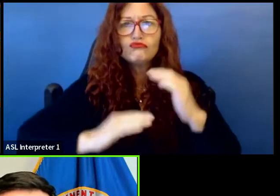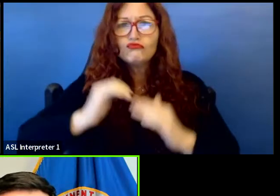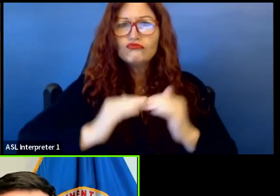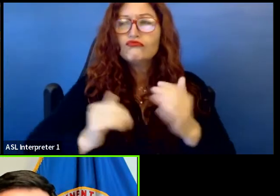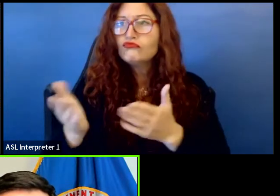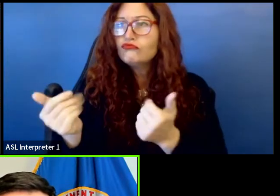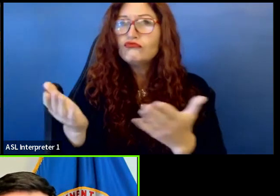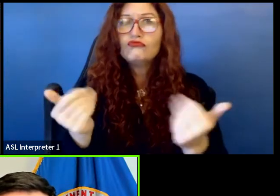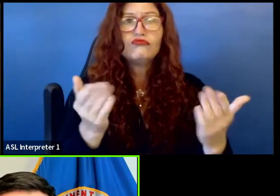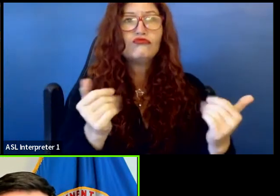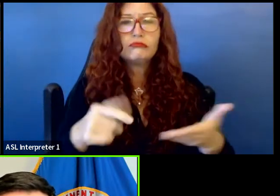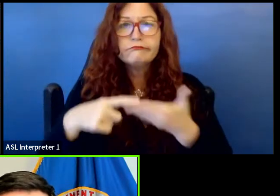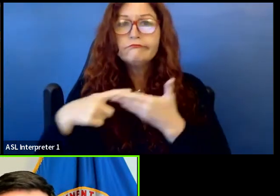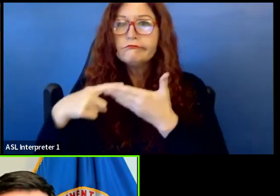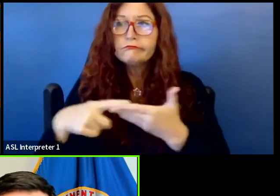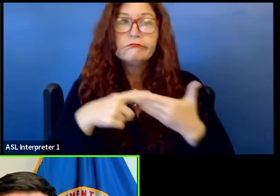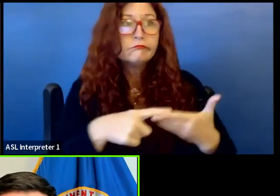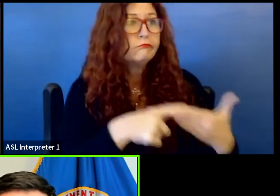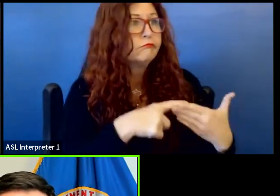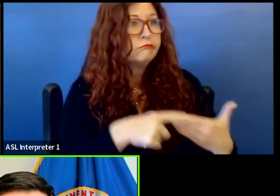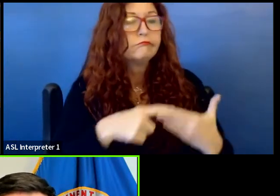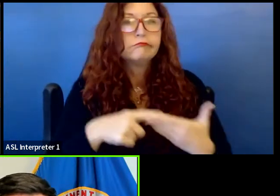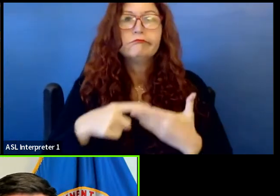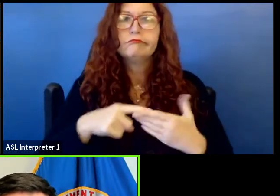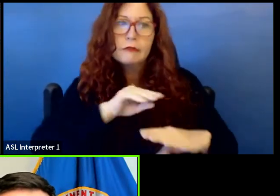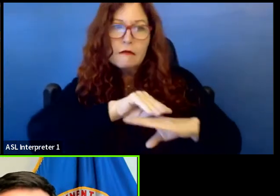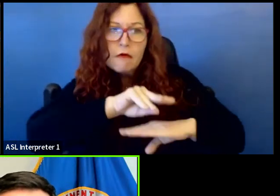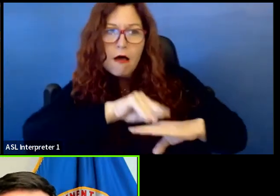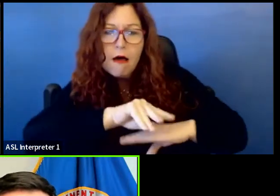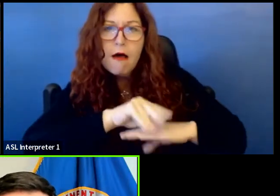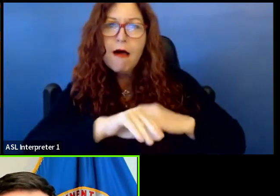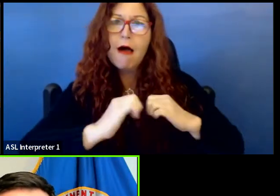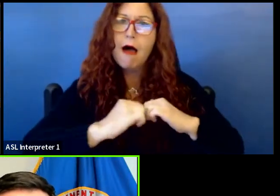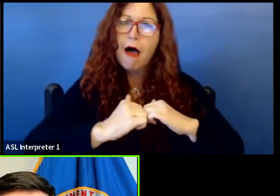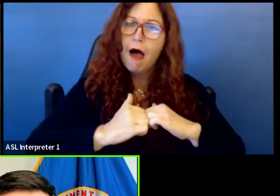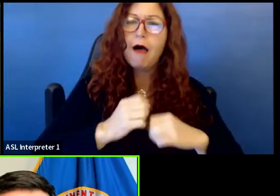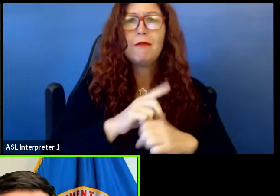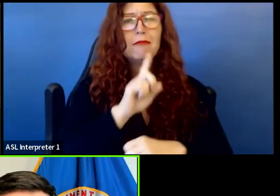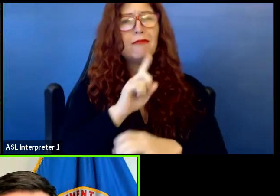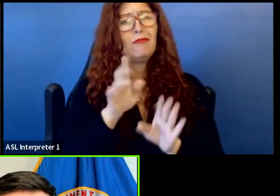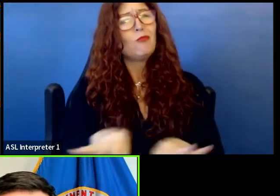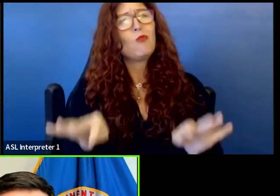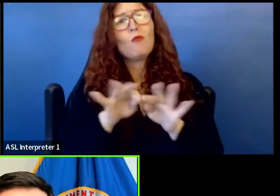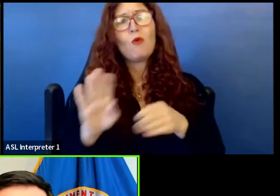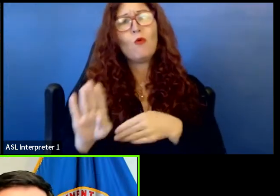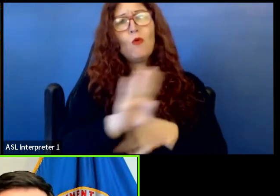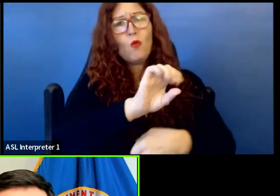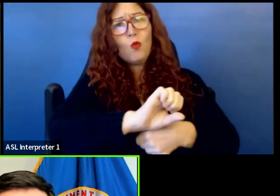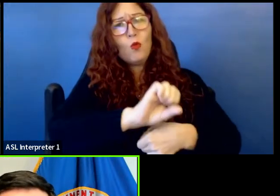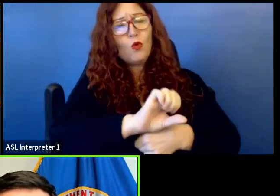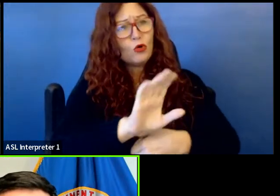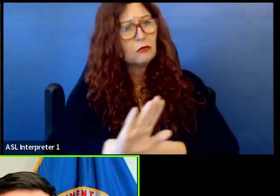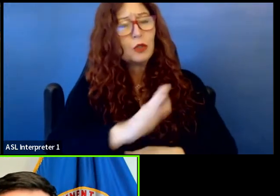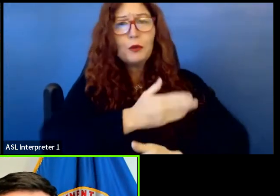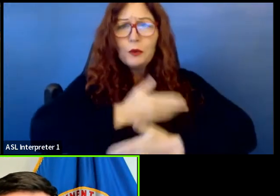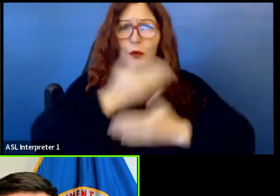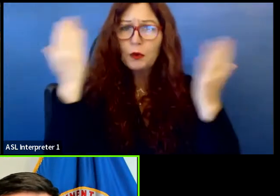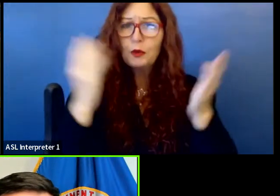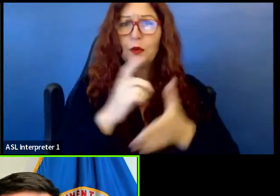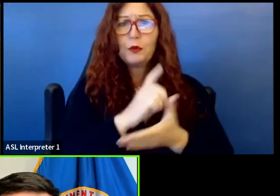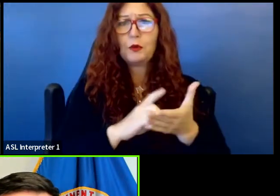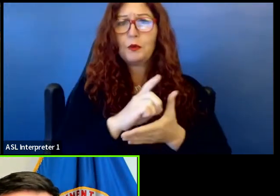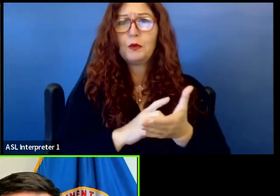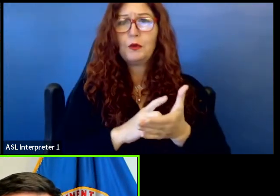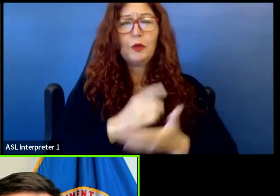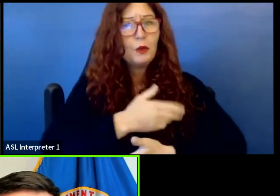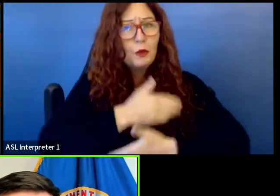safe and inclusive work environments free of harassment hate or bigotry of any kind through this event the group plans to build